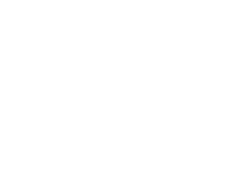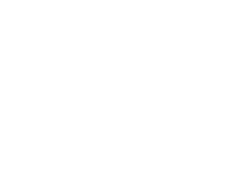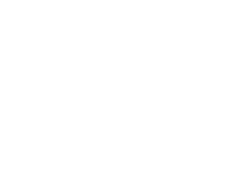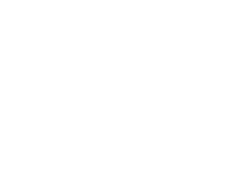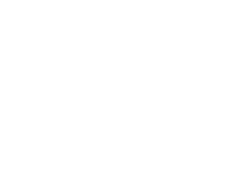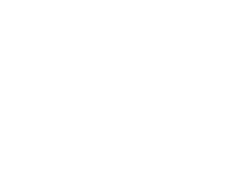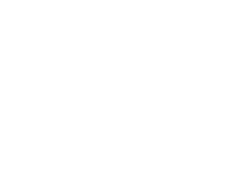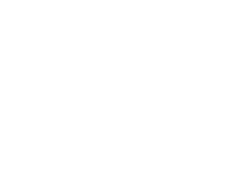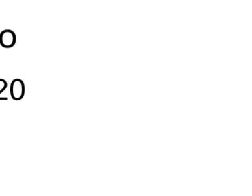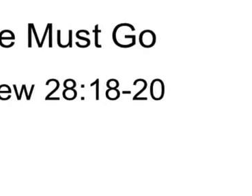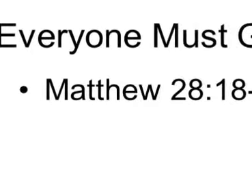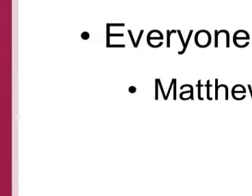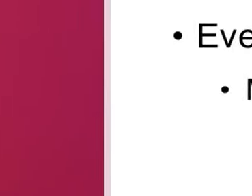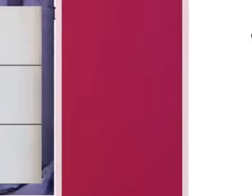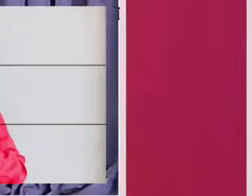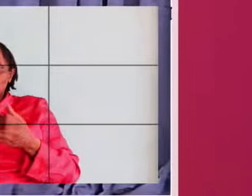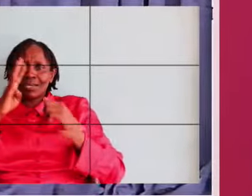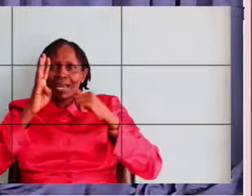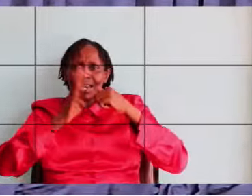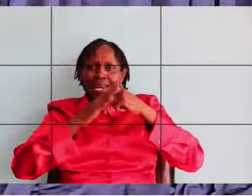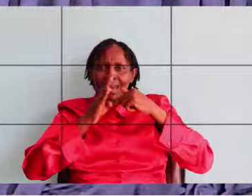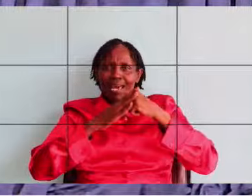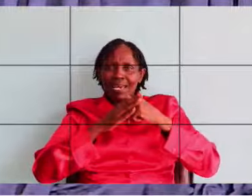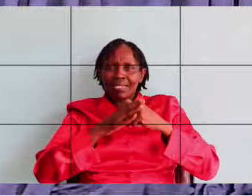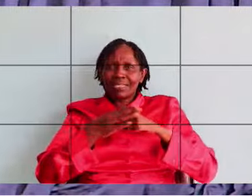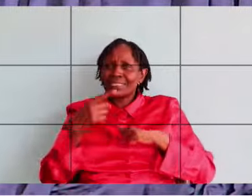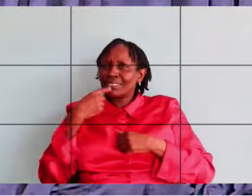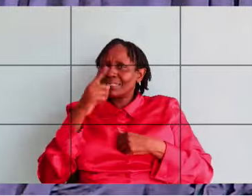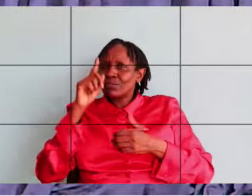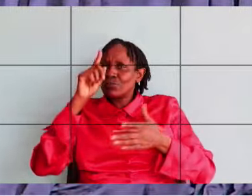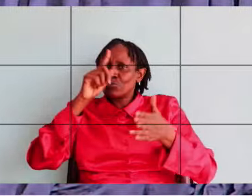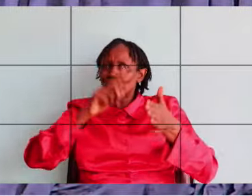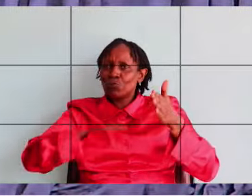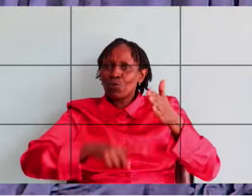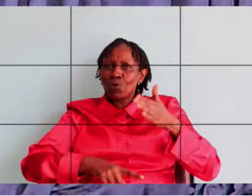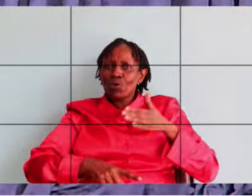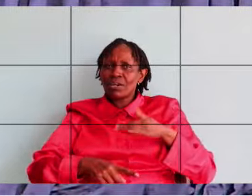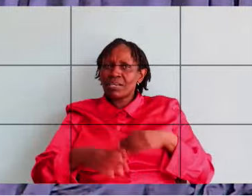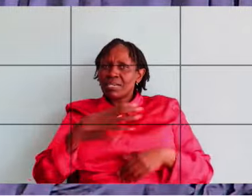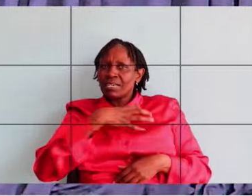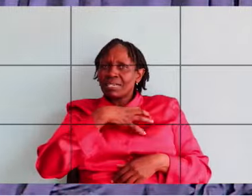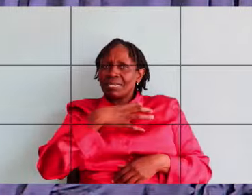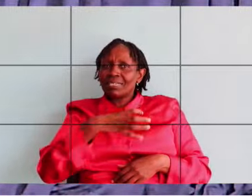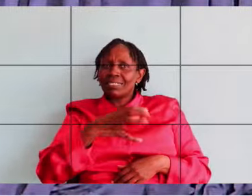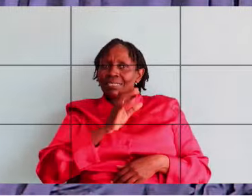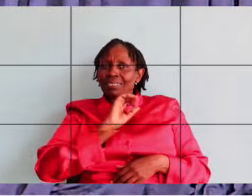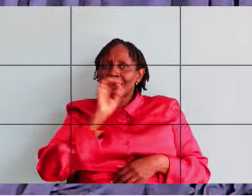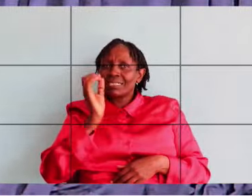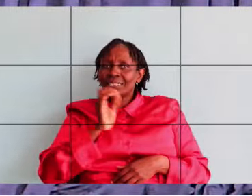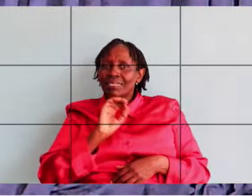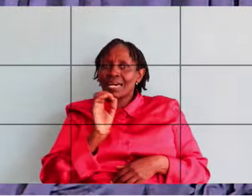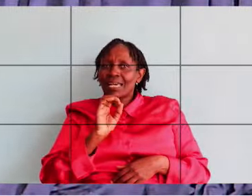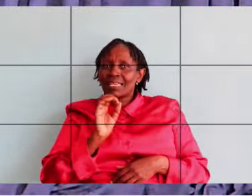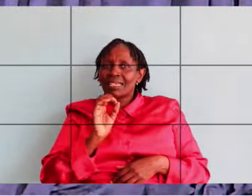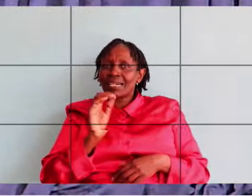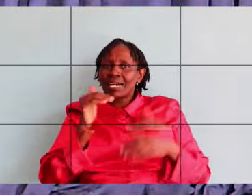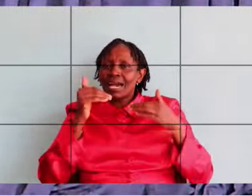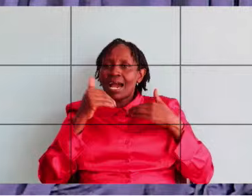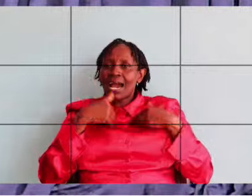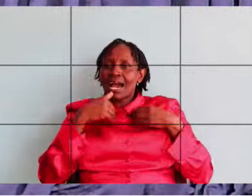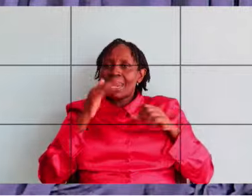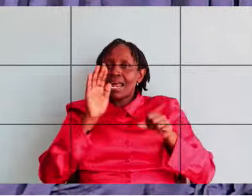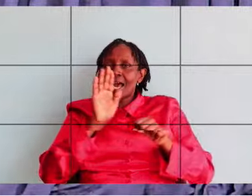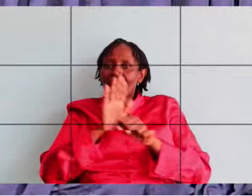the Macedonians. These guys, the Bible says, these guys were not rich people. It's not that they had surplus,